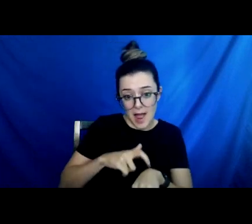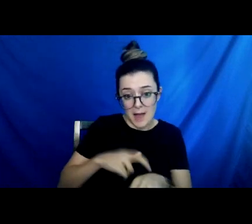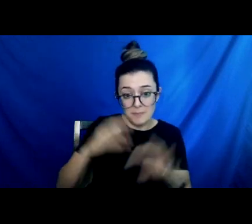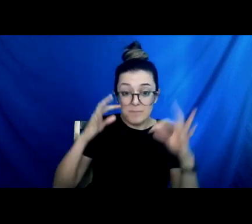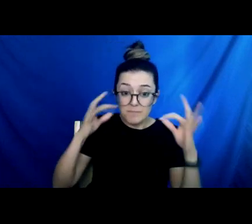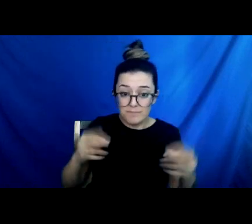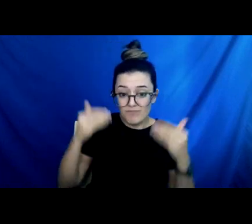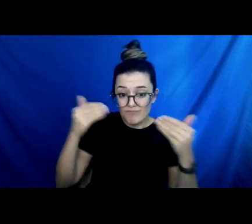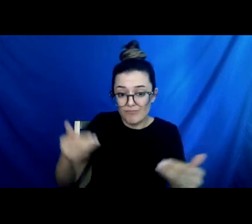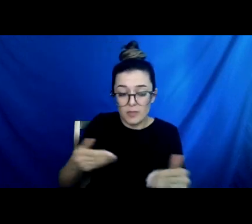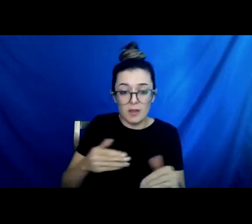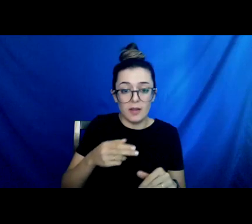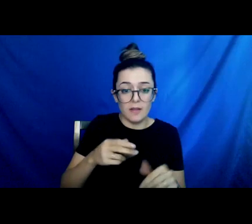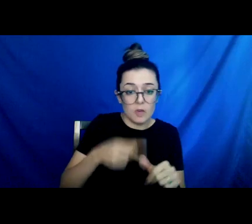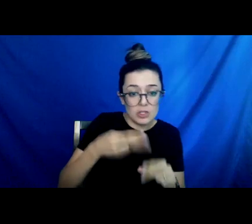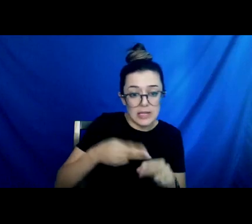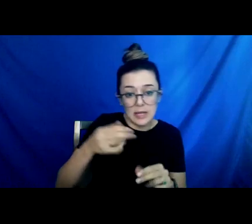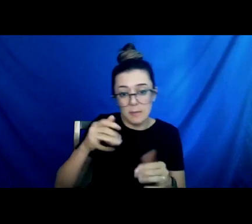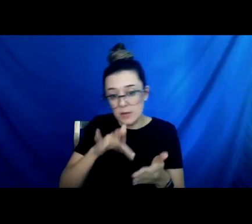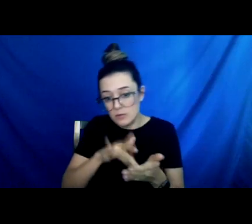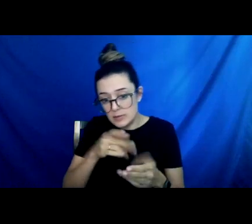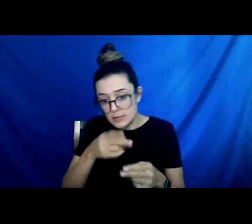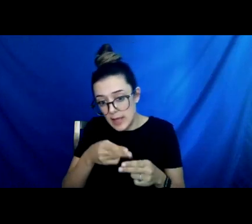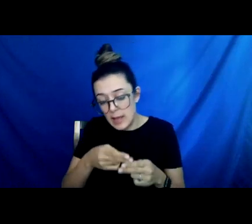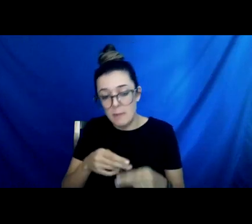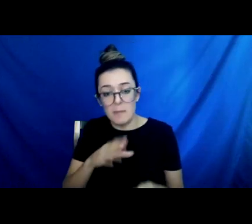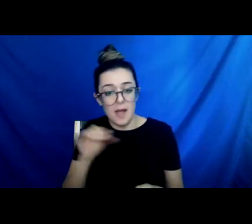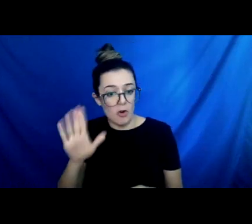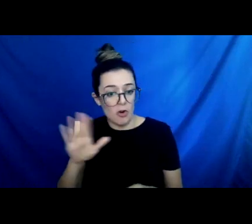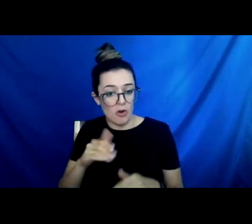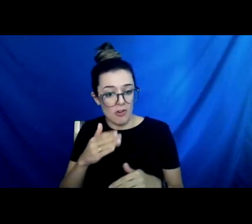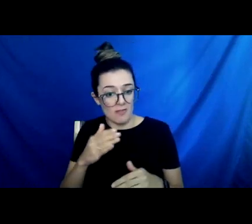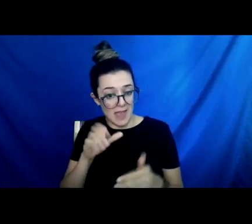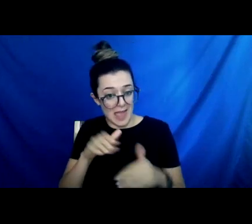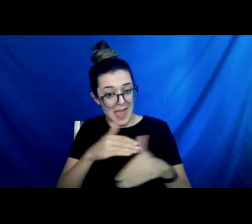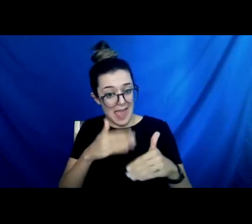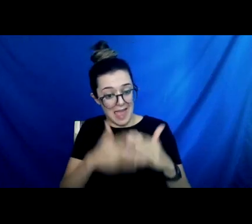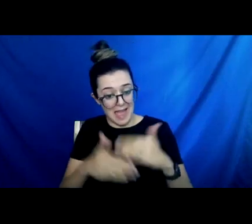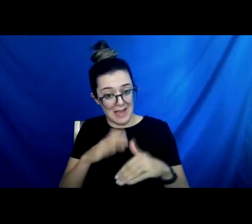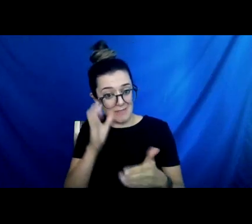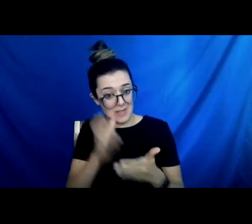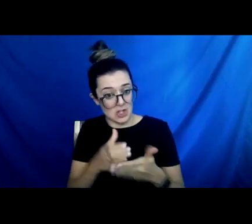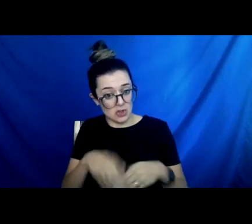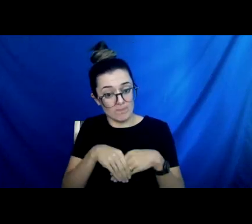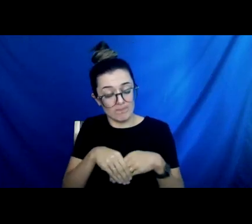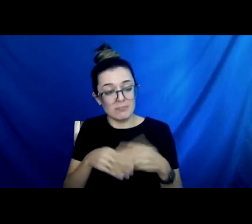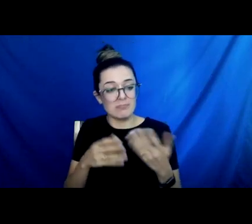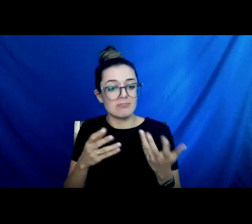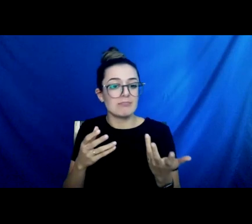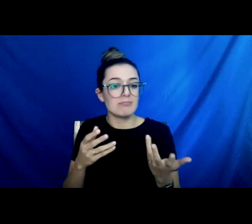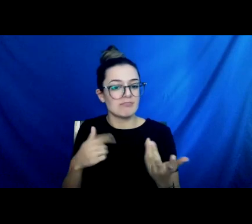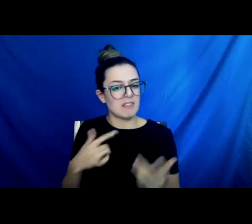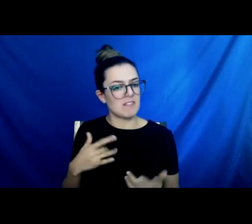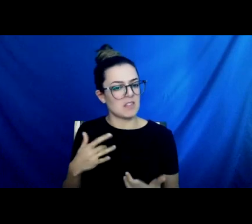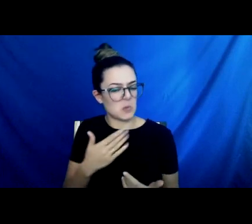because I don't think she was thinking clearly. But maybe, I'd really like to come back to it. I'd love to hear your